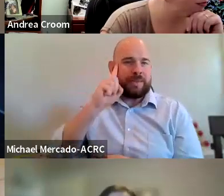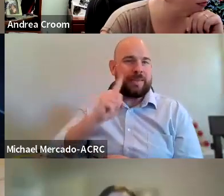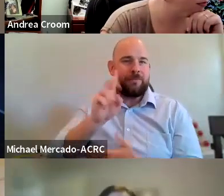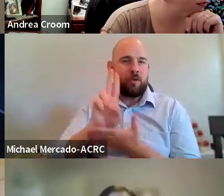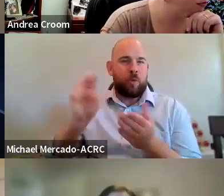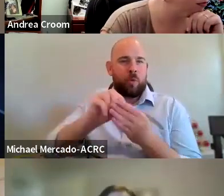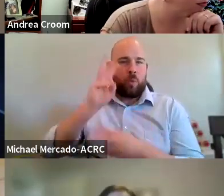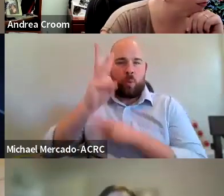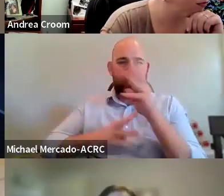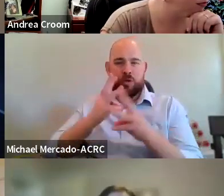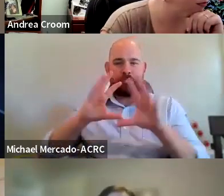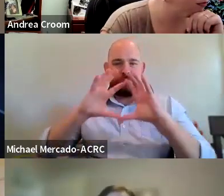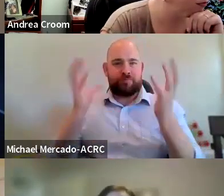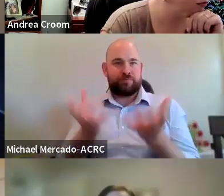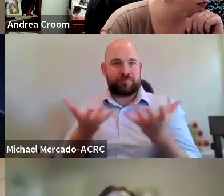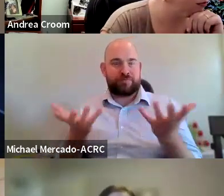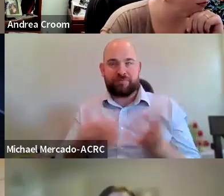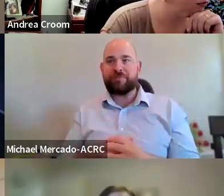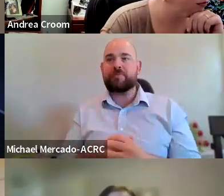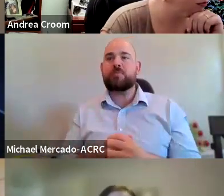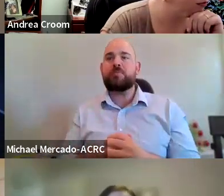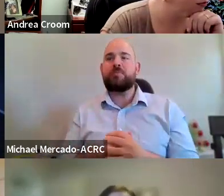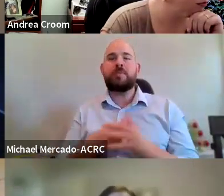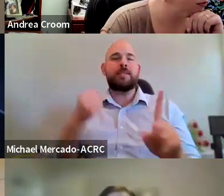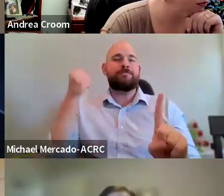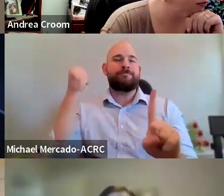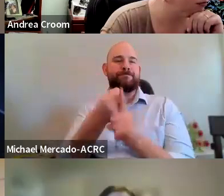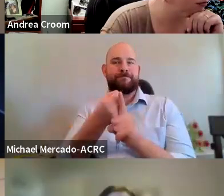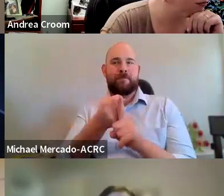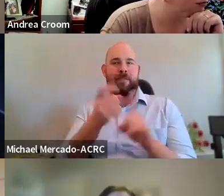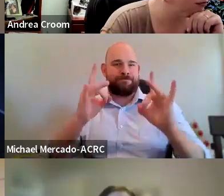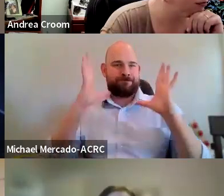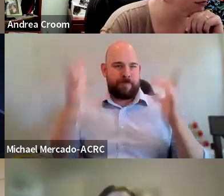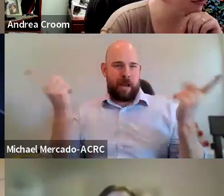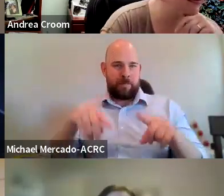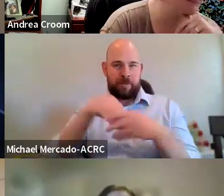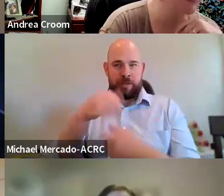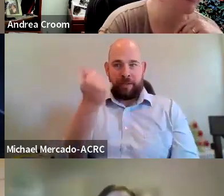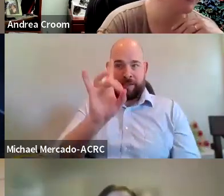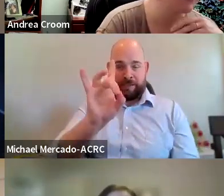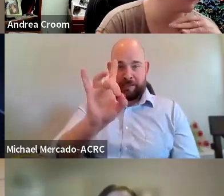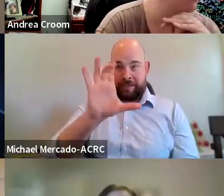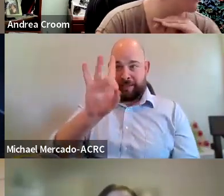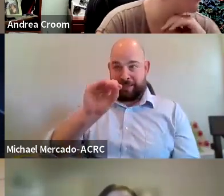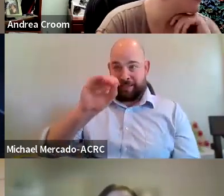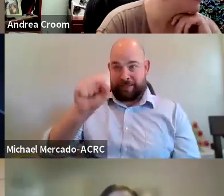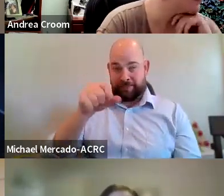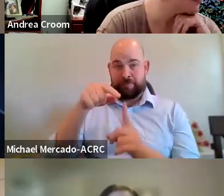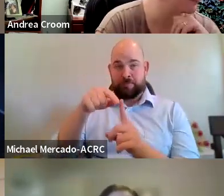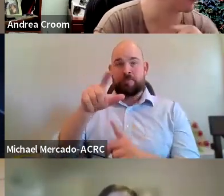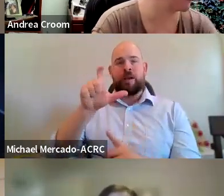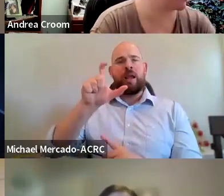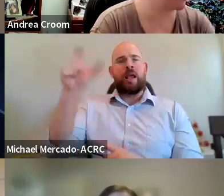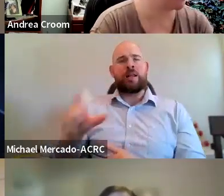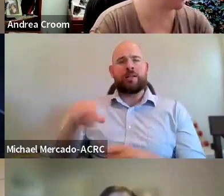college. Gallaudet University is the only liberal arts school specifically for the deaf in the world. Liberal arts university, excuse